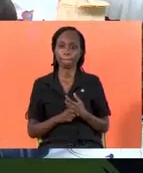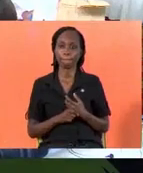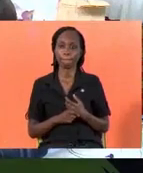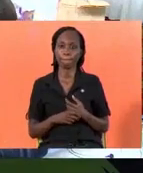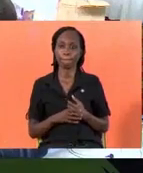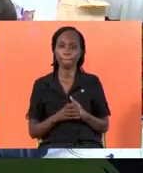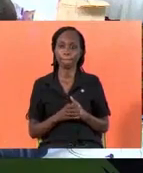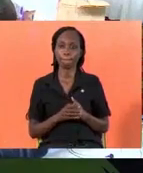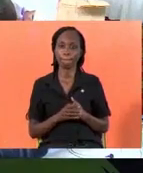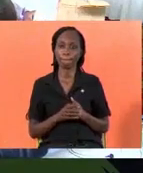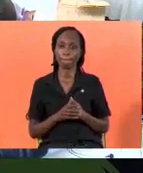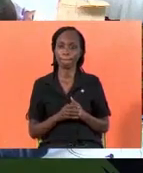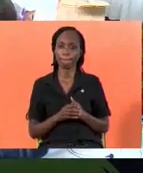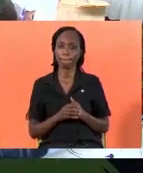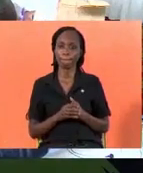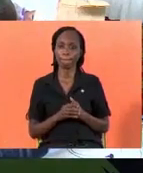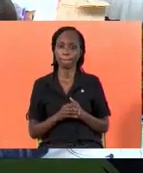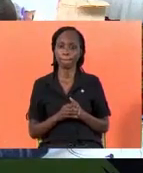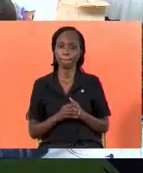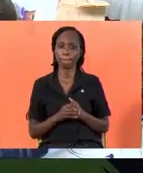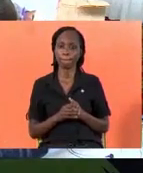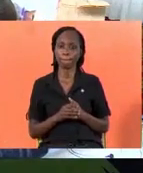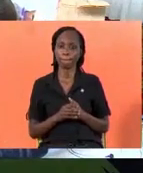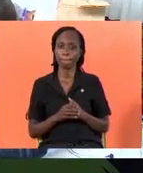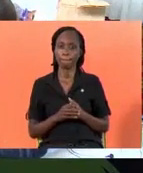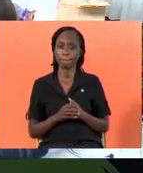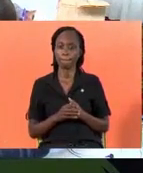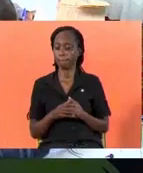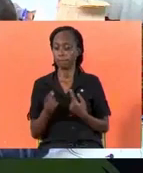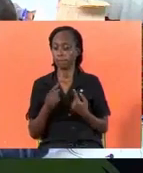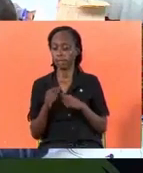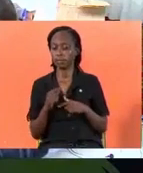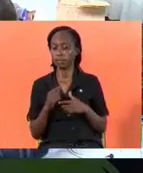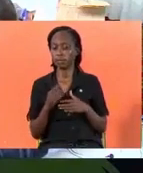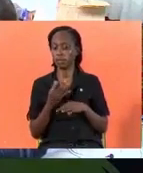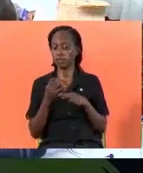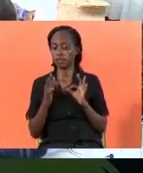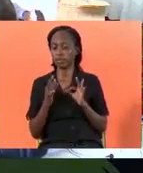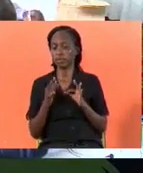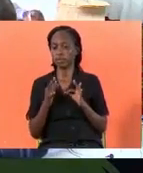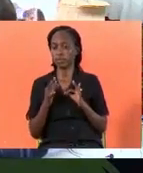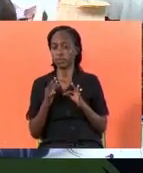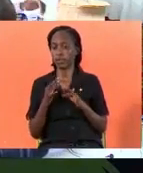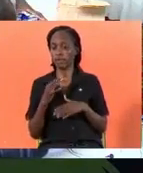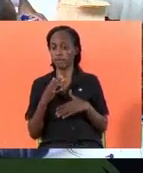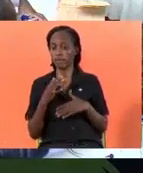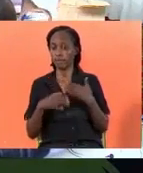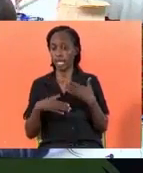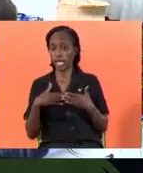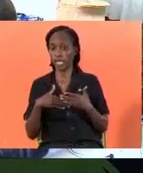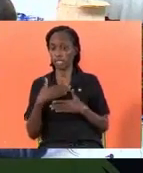173, which talks about the freedom of expression of opinion, but we still have a